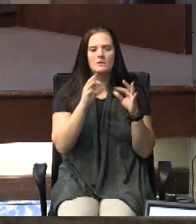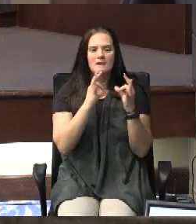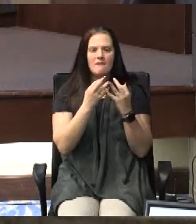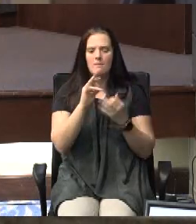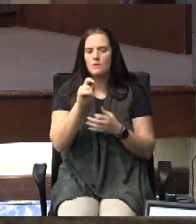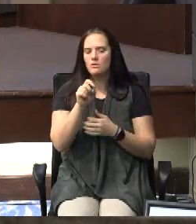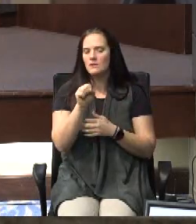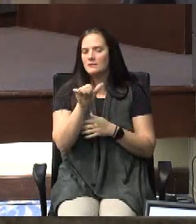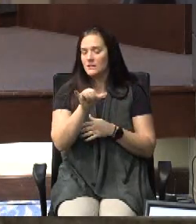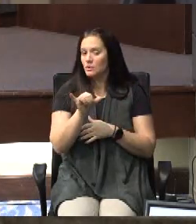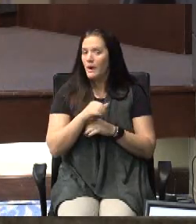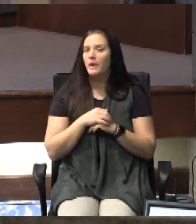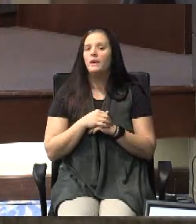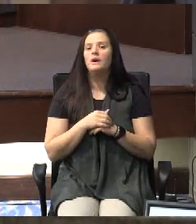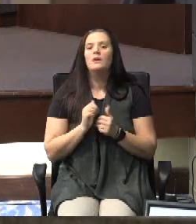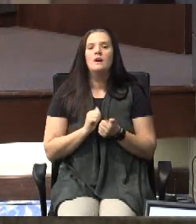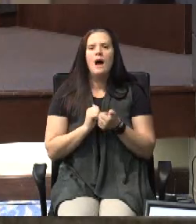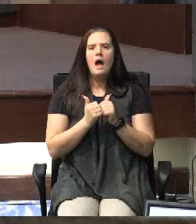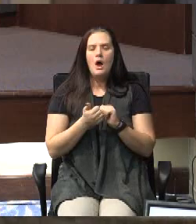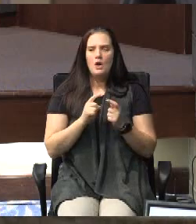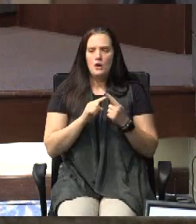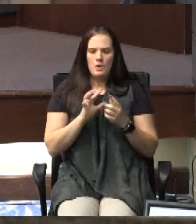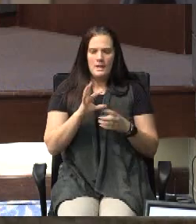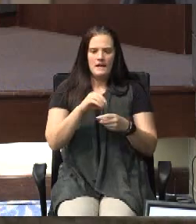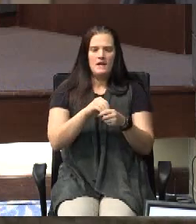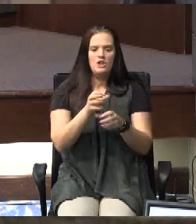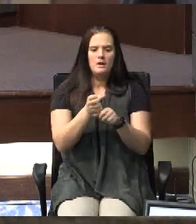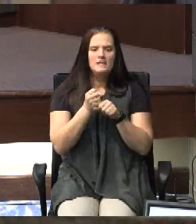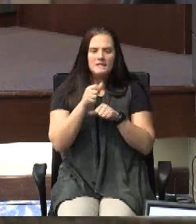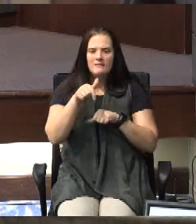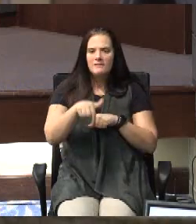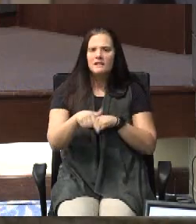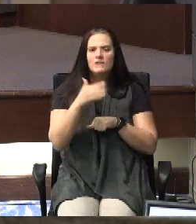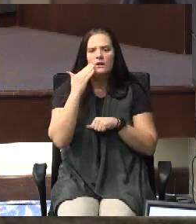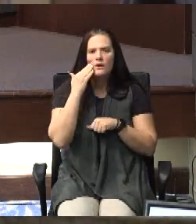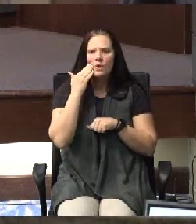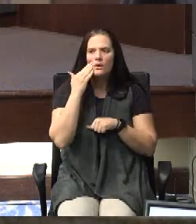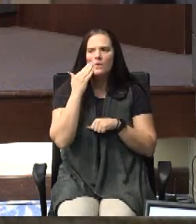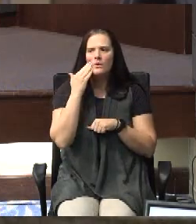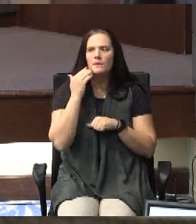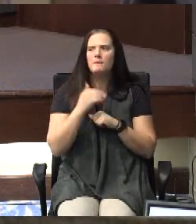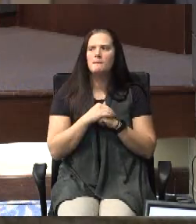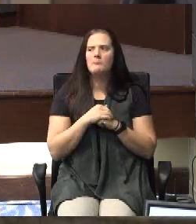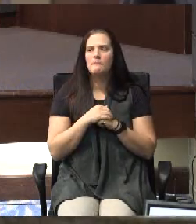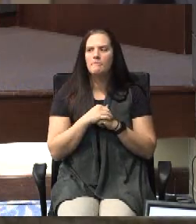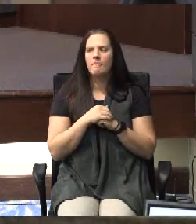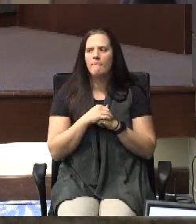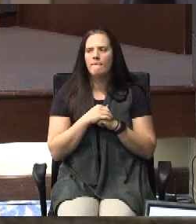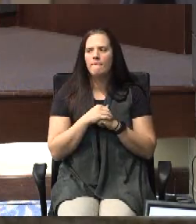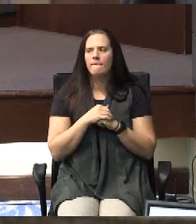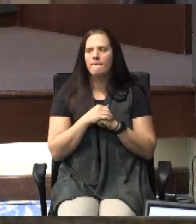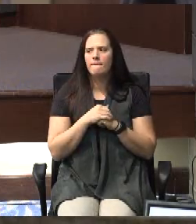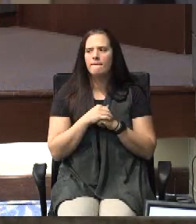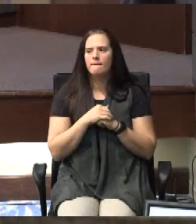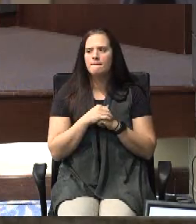units as well, how to engage and receive this. I mean, you know,